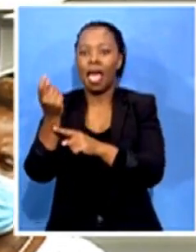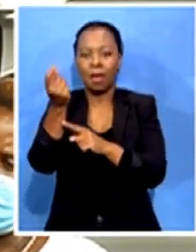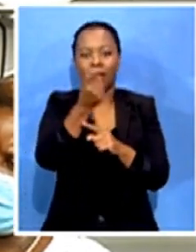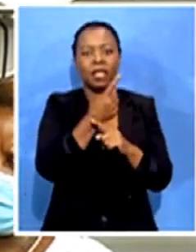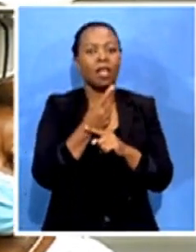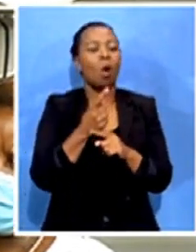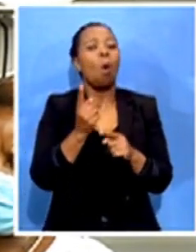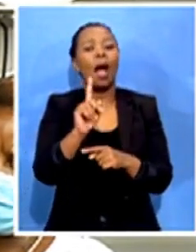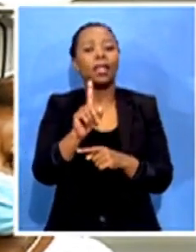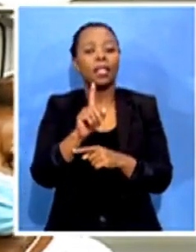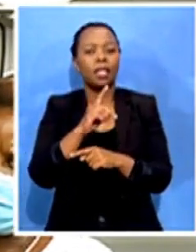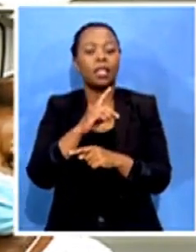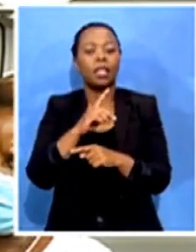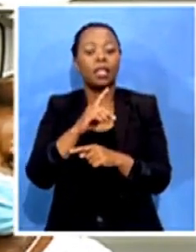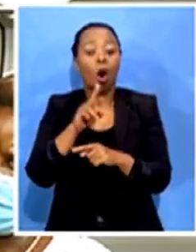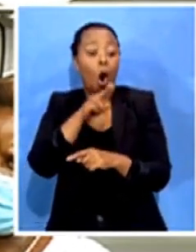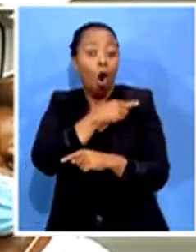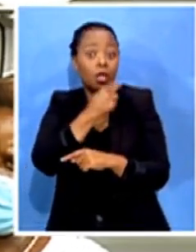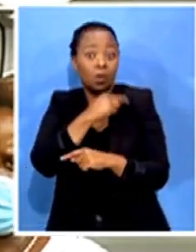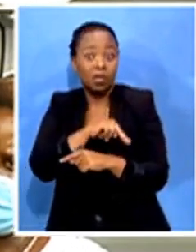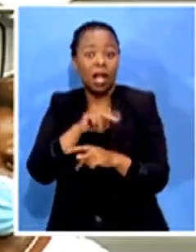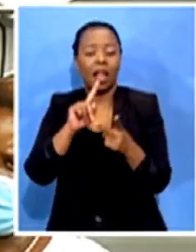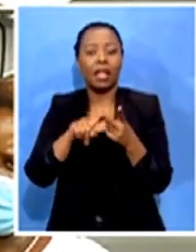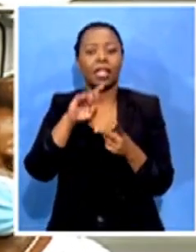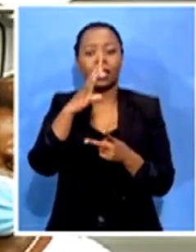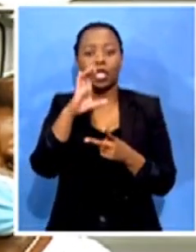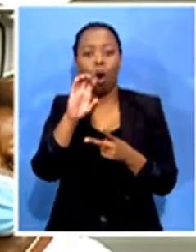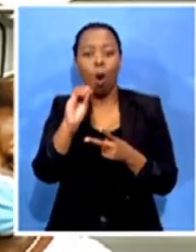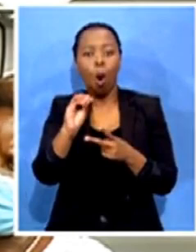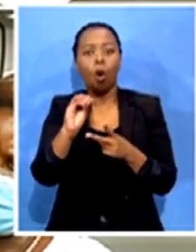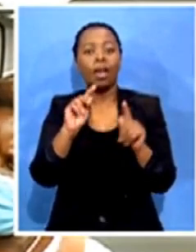the CEO and her team, making a decision in line with